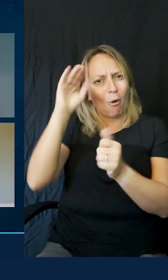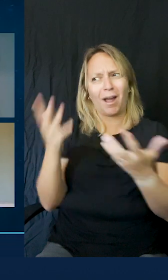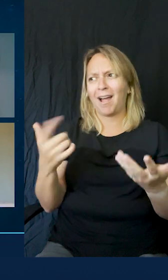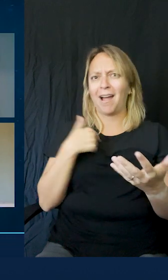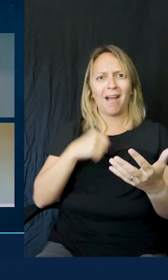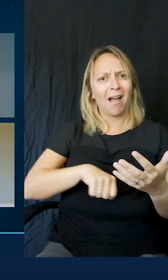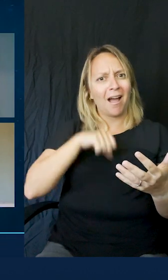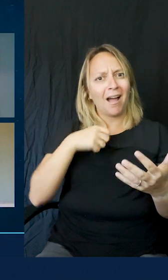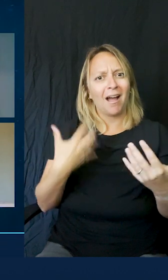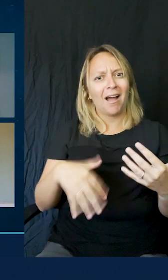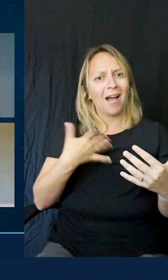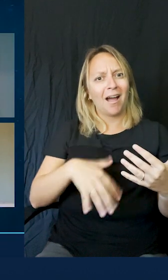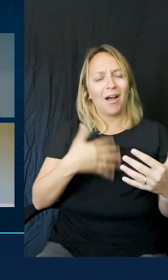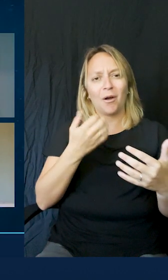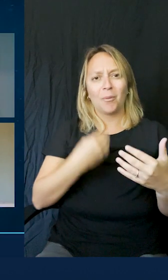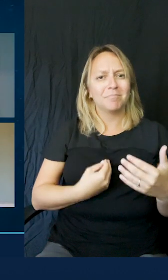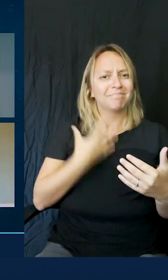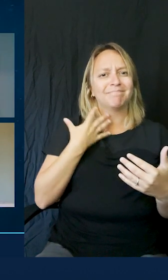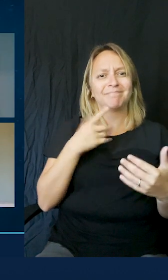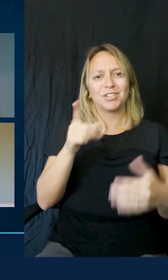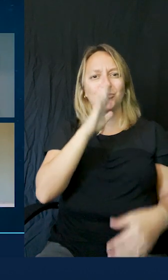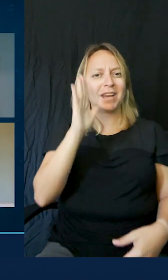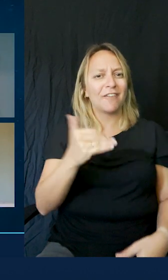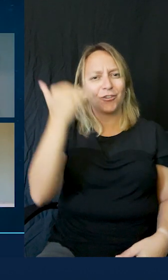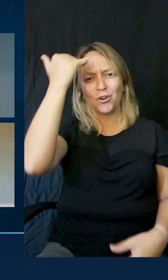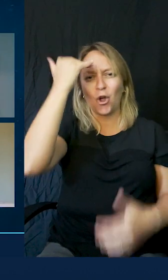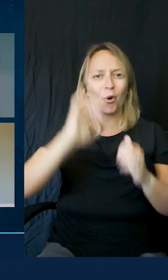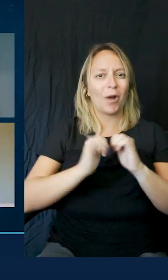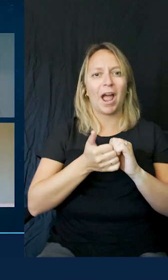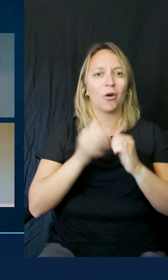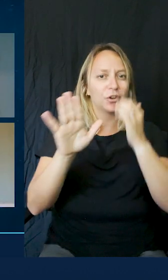just, you never know how